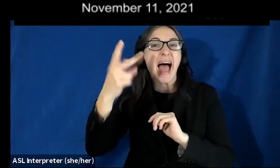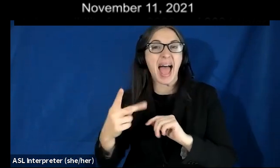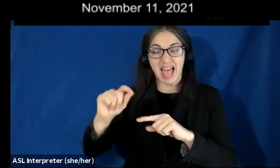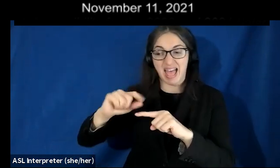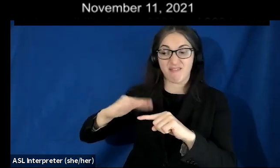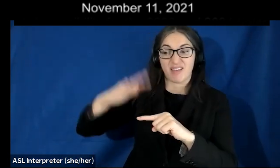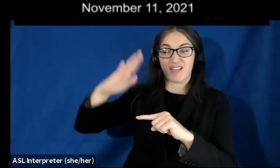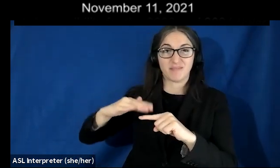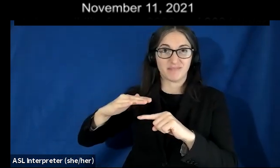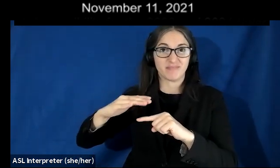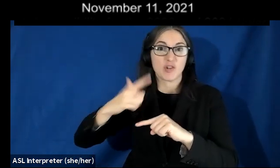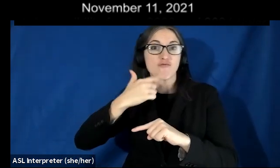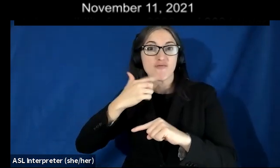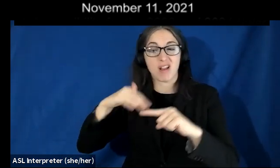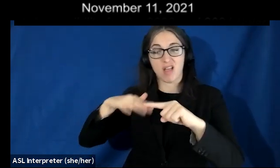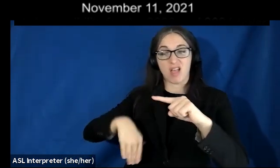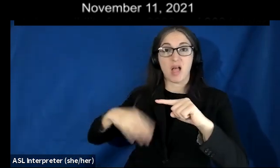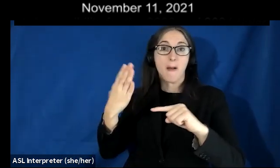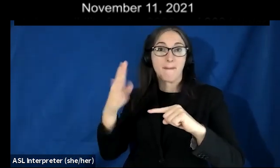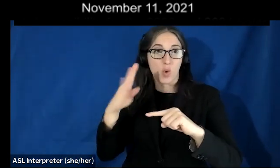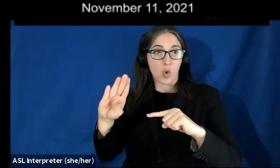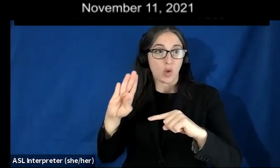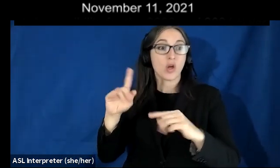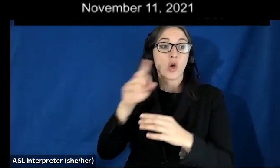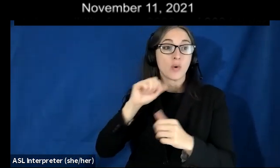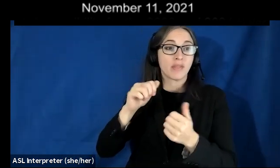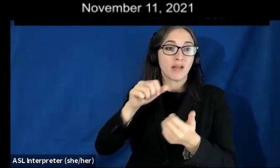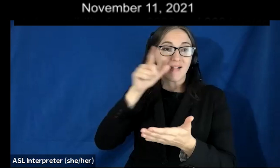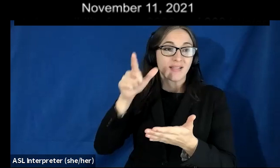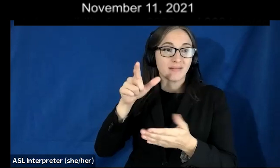with letter N and letter